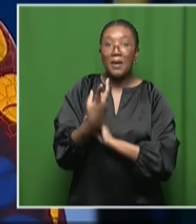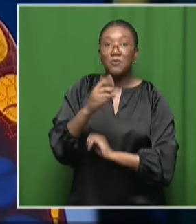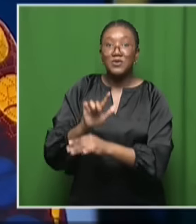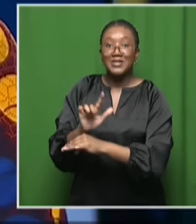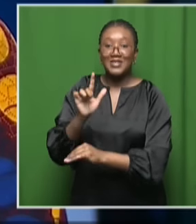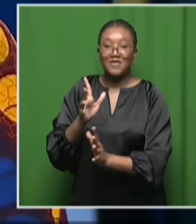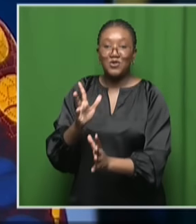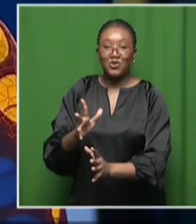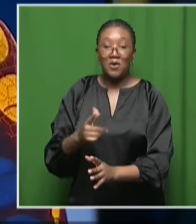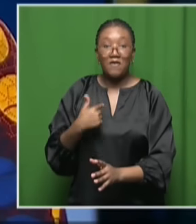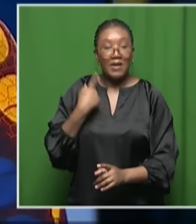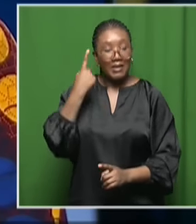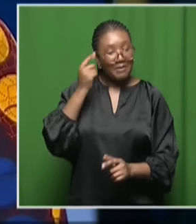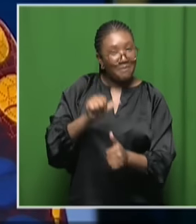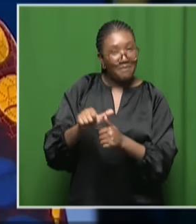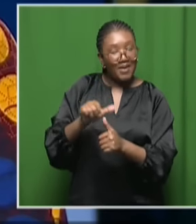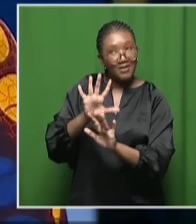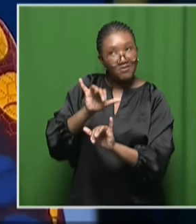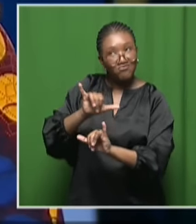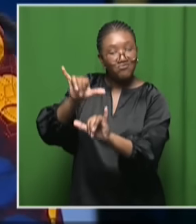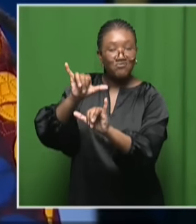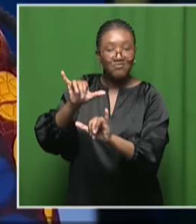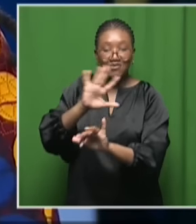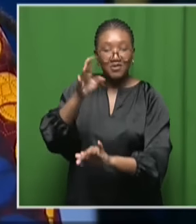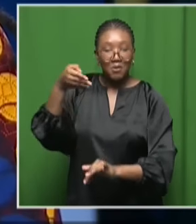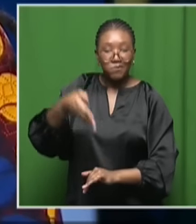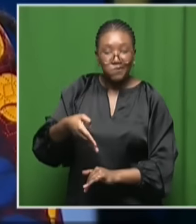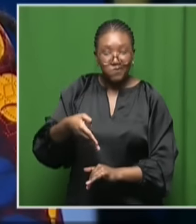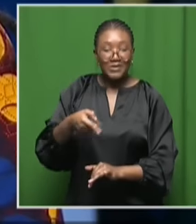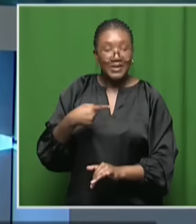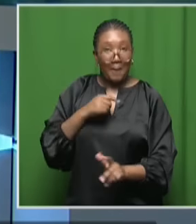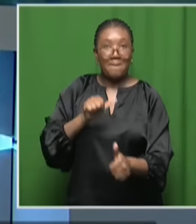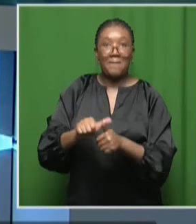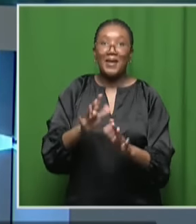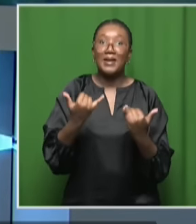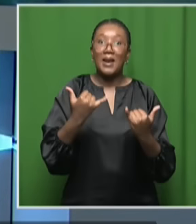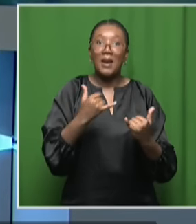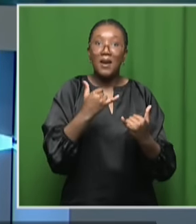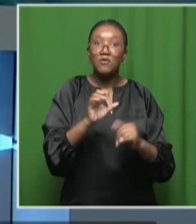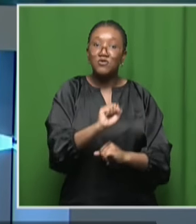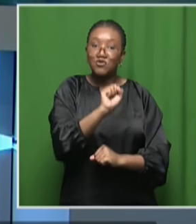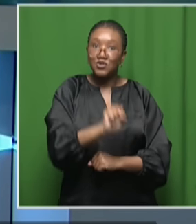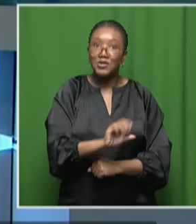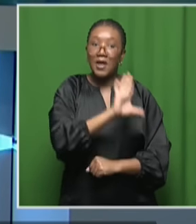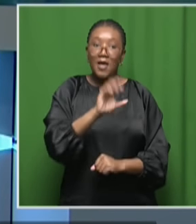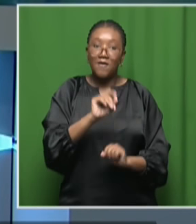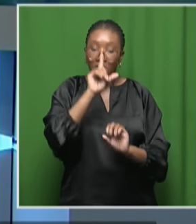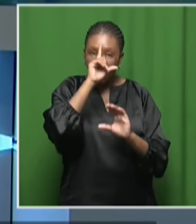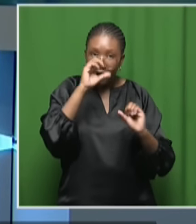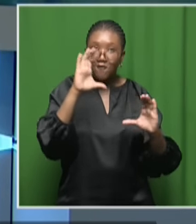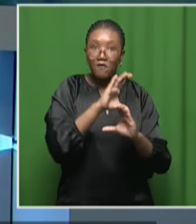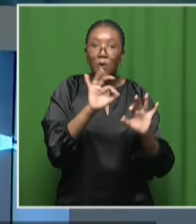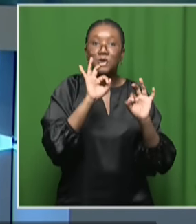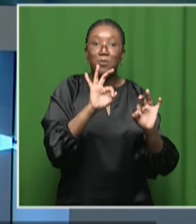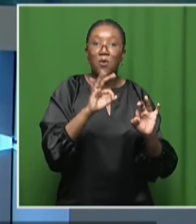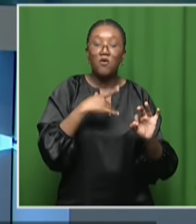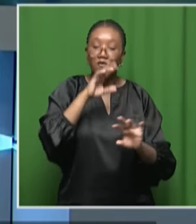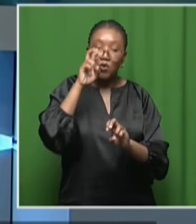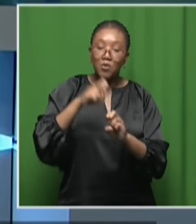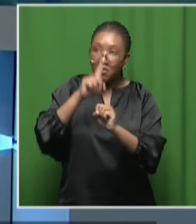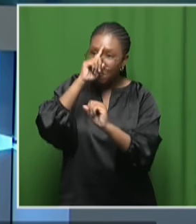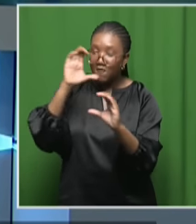Absolutely, and our conversation has never been centered around the United States of America, which is a good thing, because we are trying to find ways in